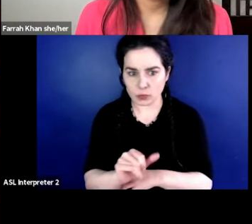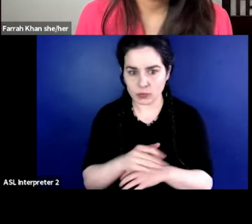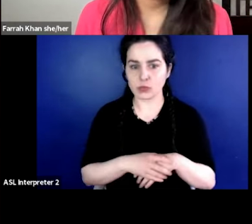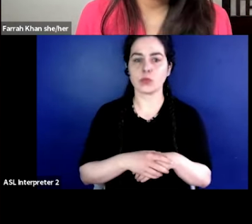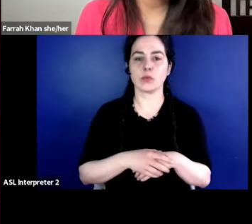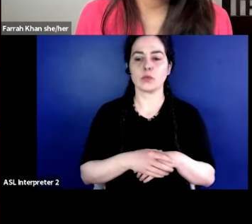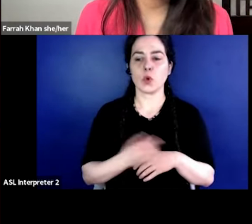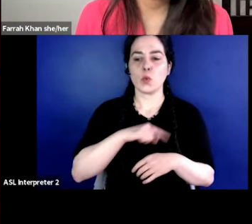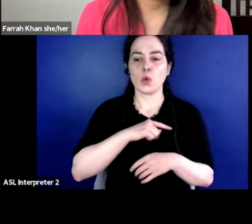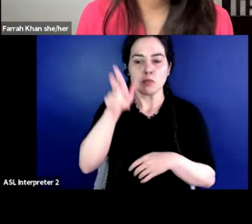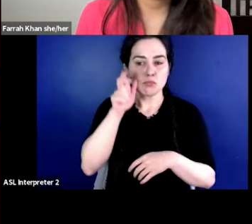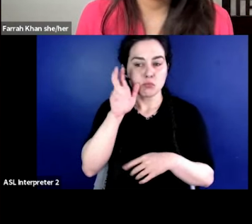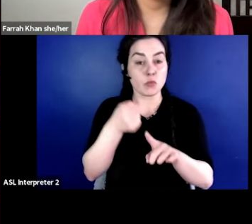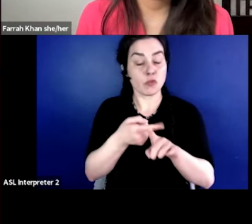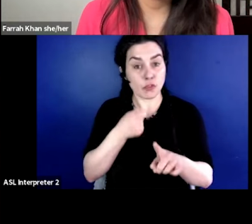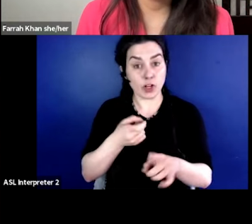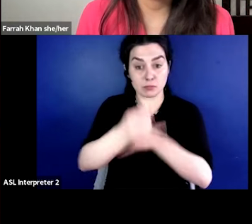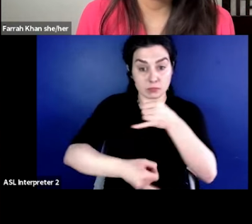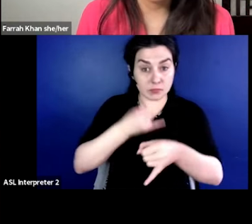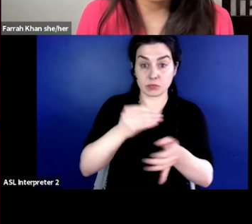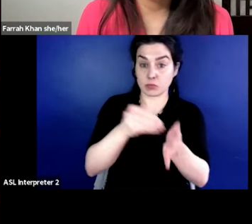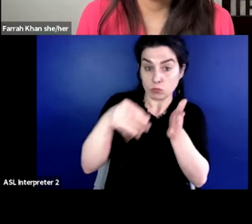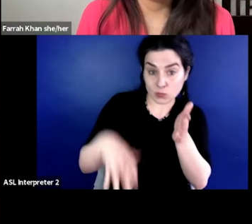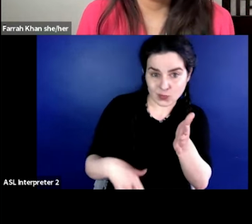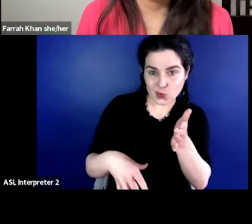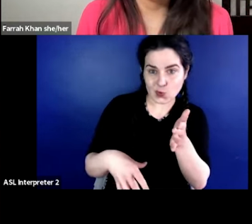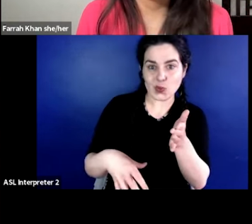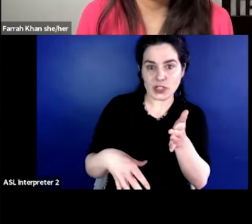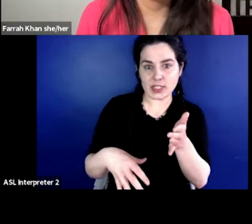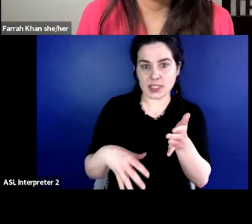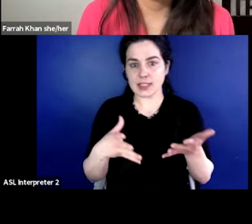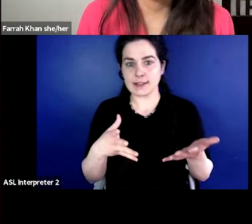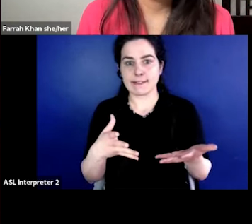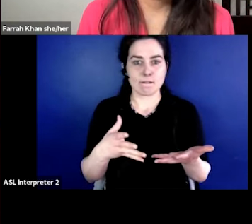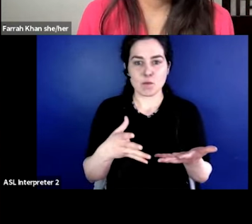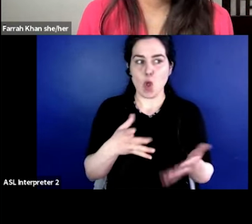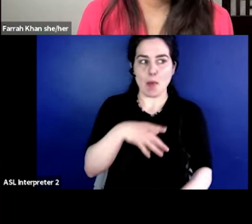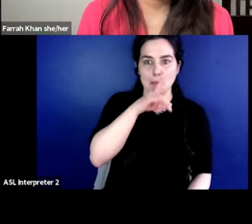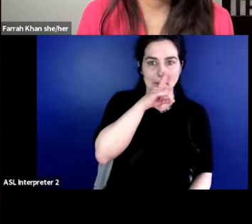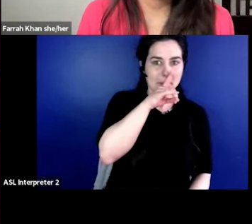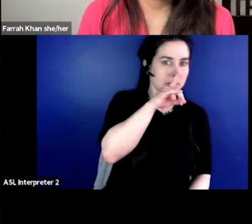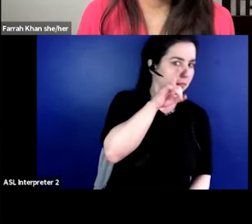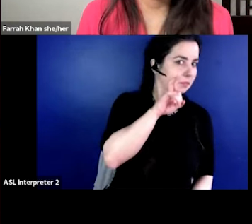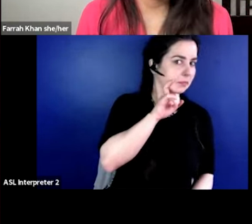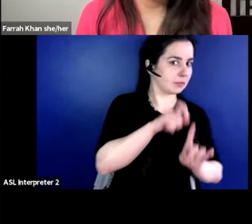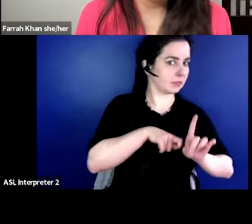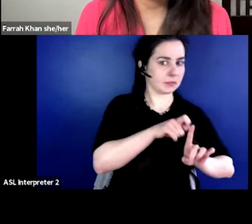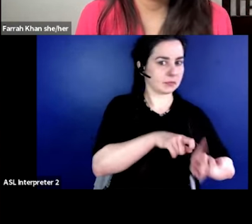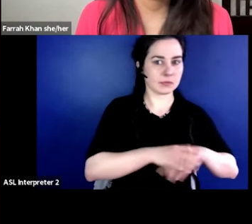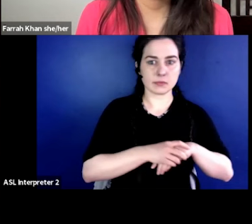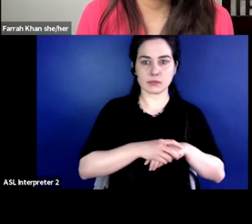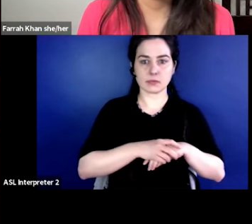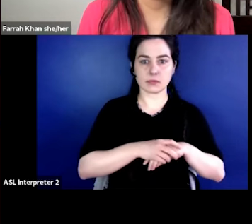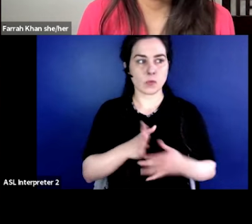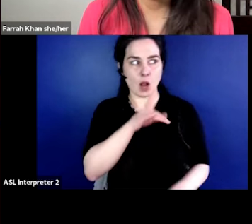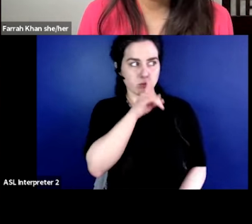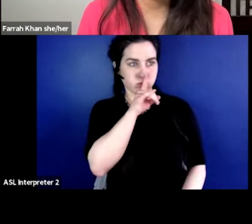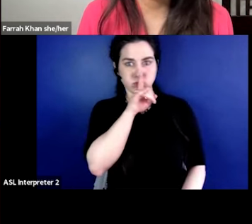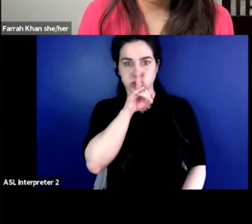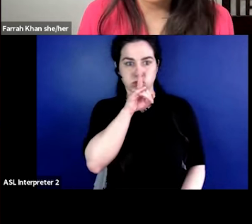is that oftentimes they wouldn't say the piece around being sexually harassed in school. They wouldn't say that the things were happening because they were